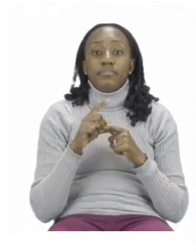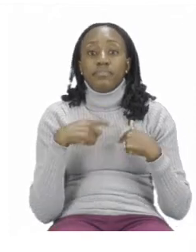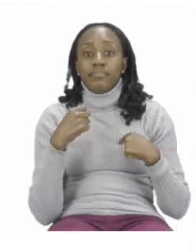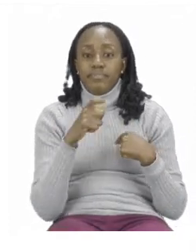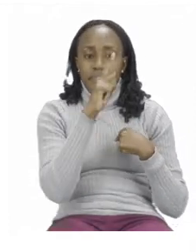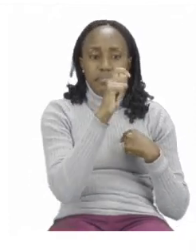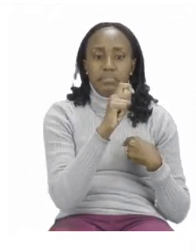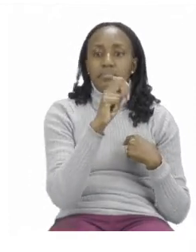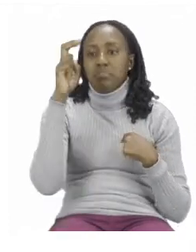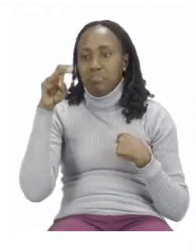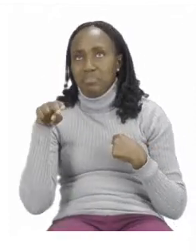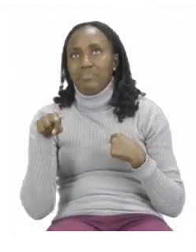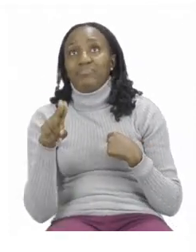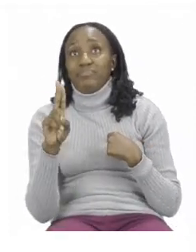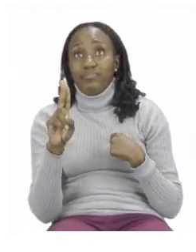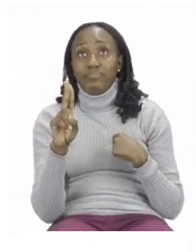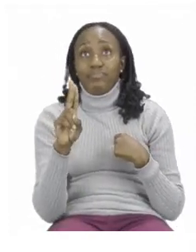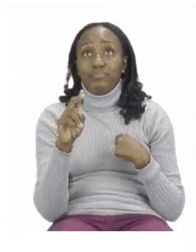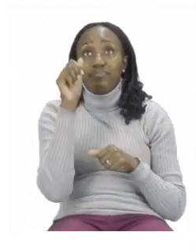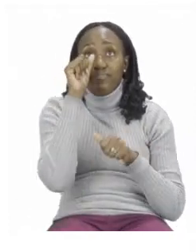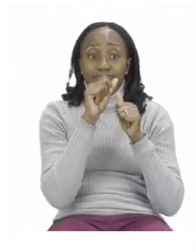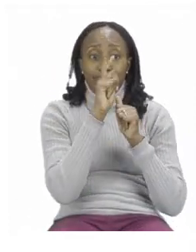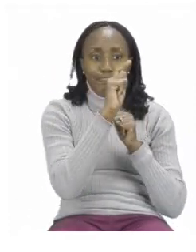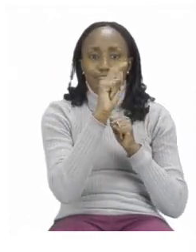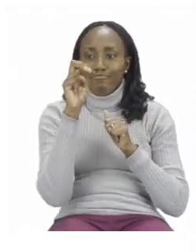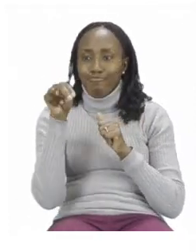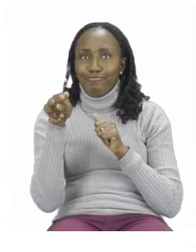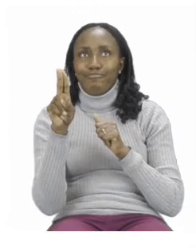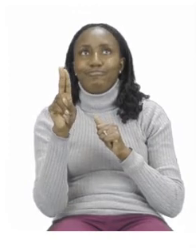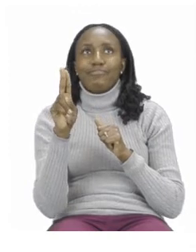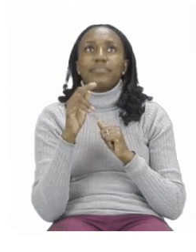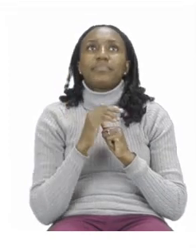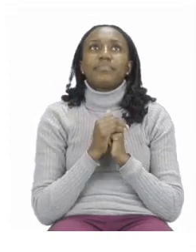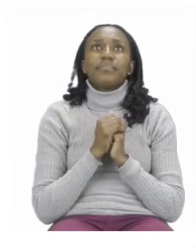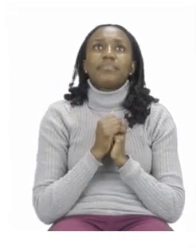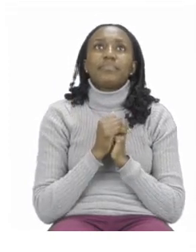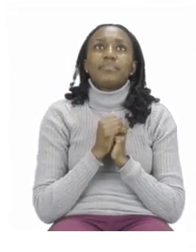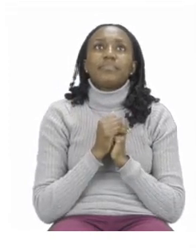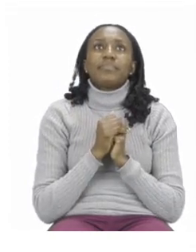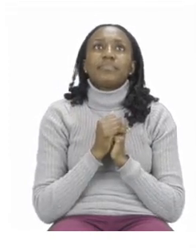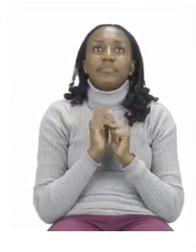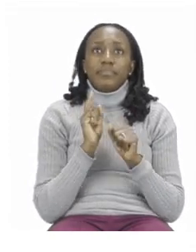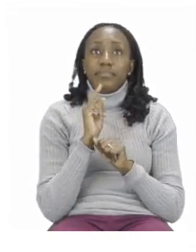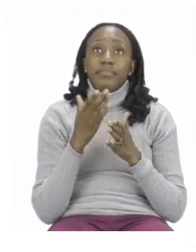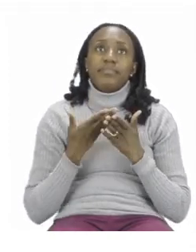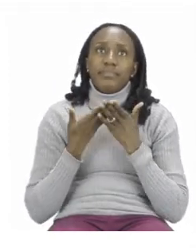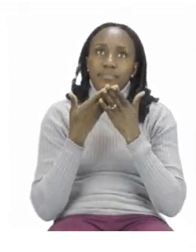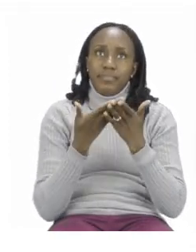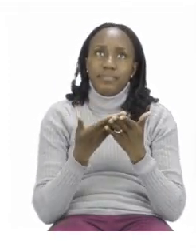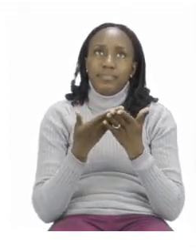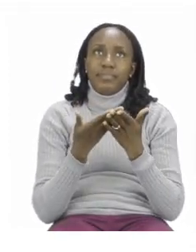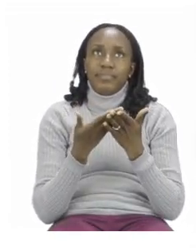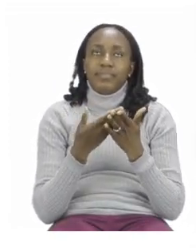this, we are using our tens and our units. We're going to do the first one together where we have the